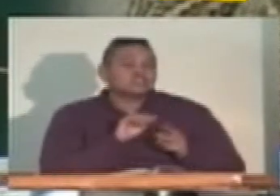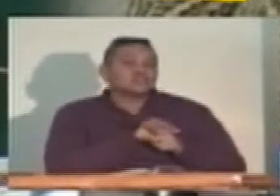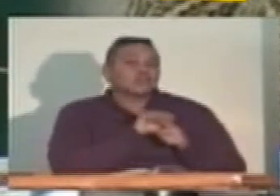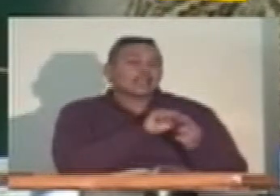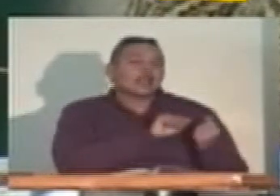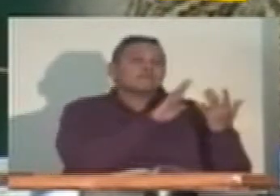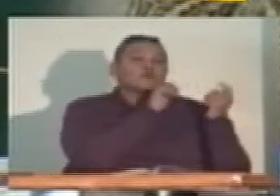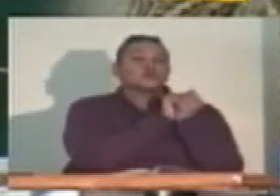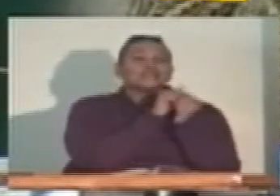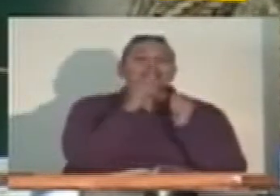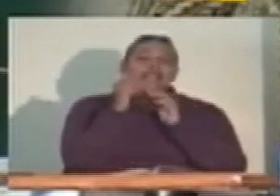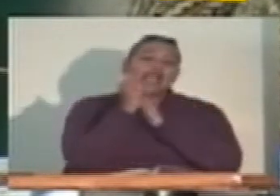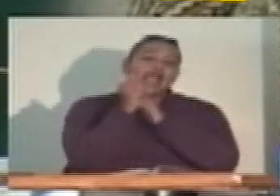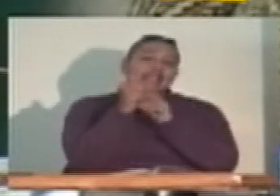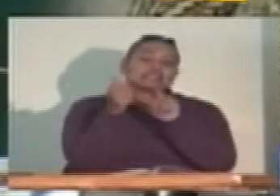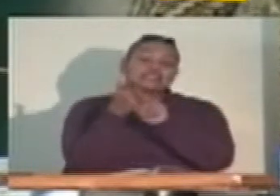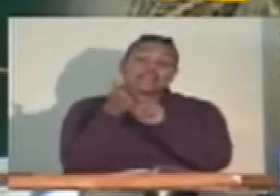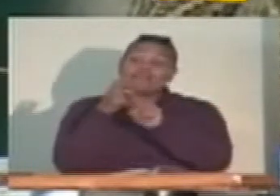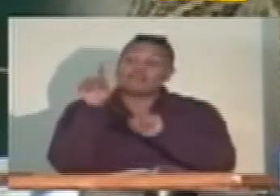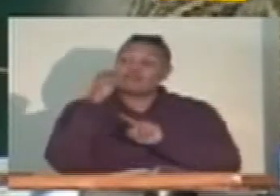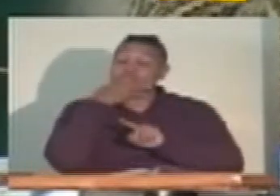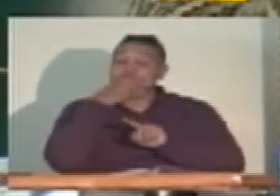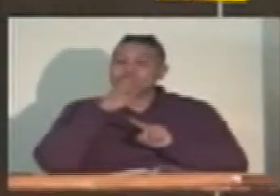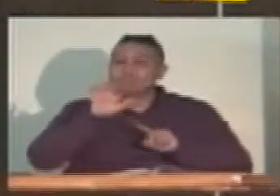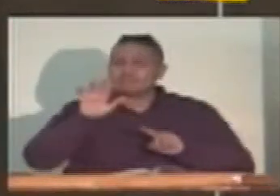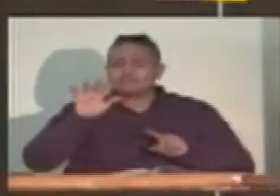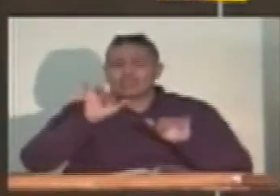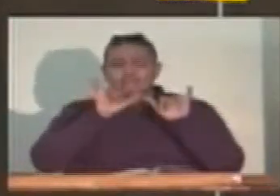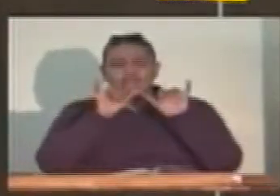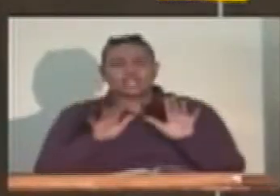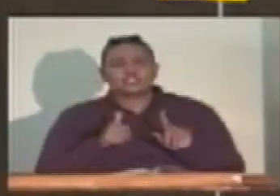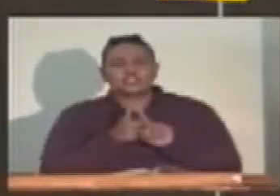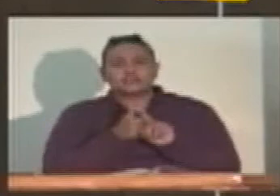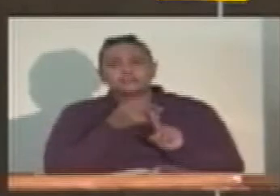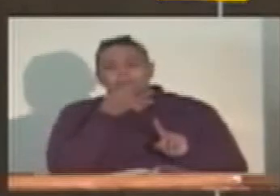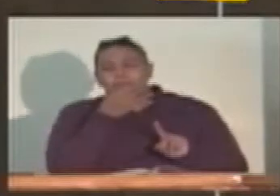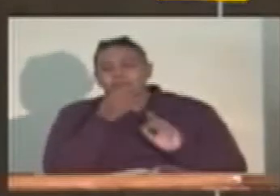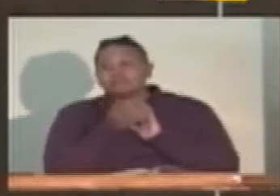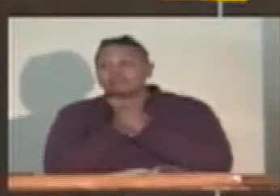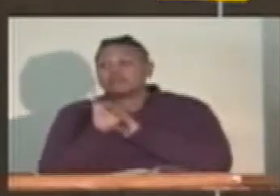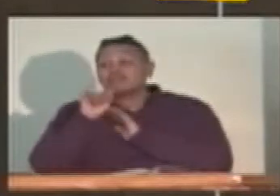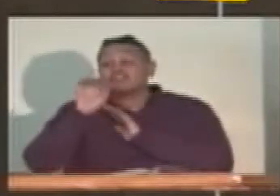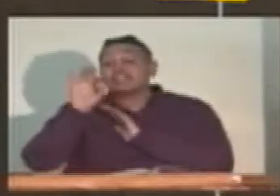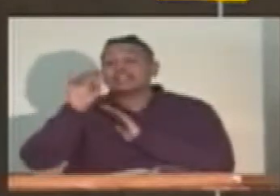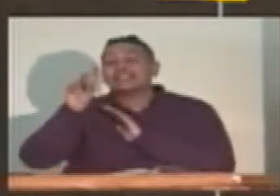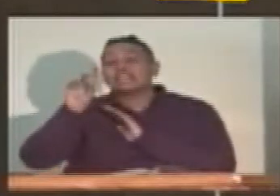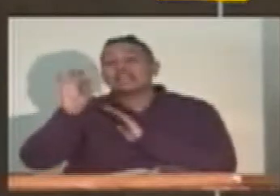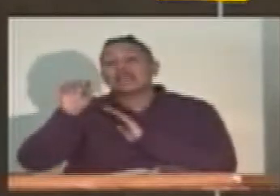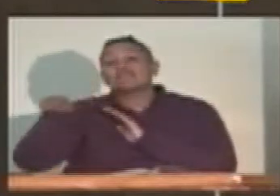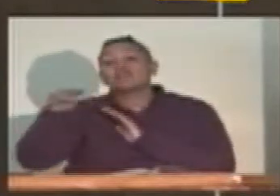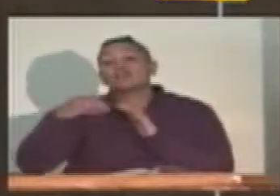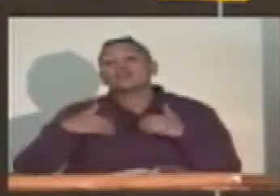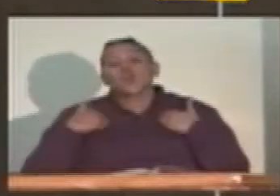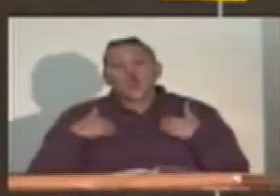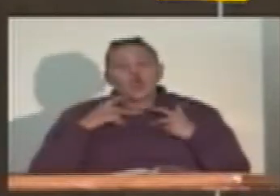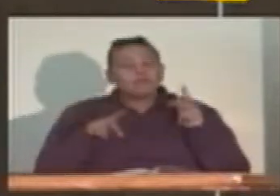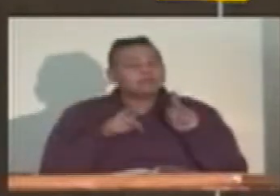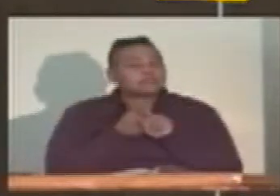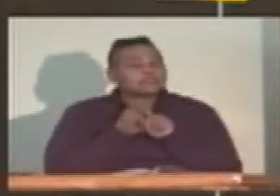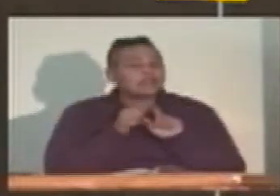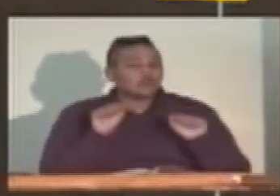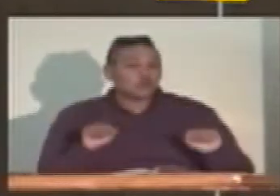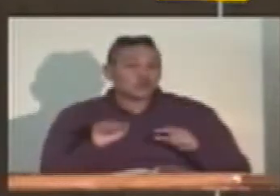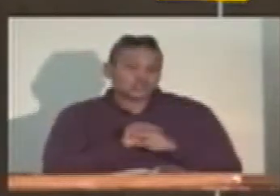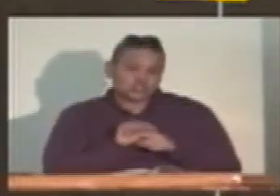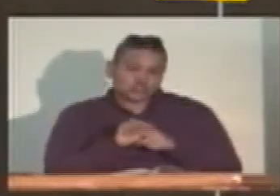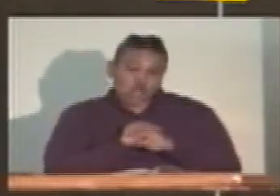and with the guidance and of the expertise of the engineering regiment of the JDF, these young people could be